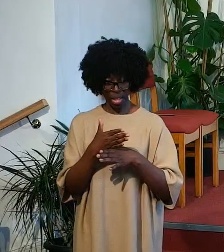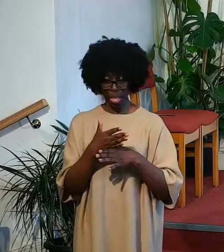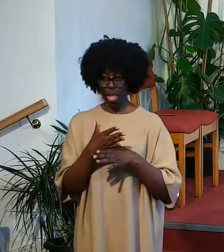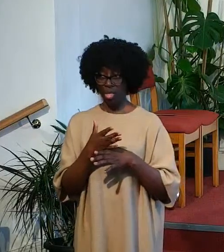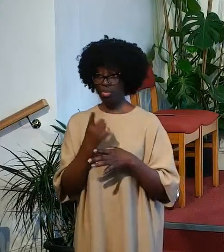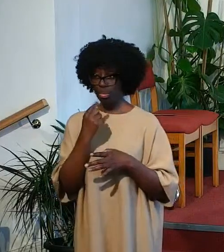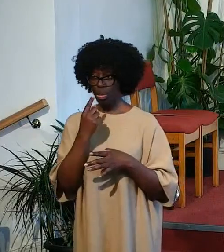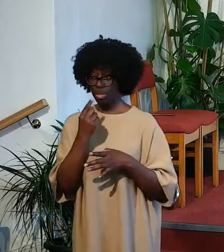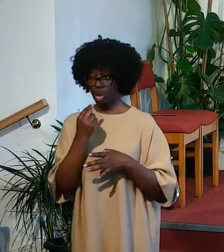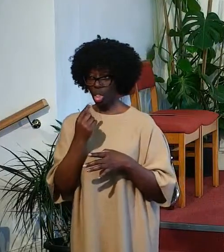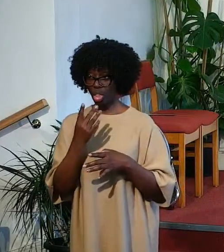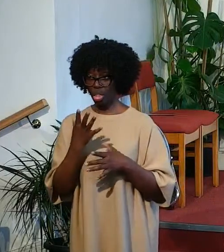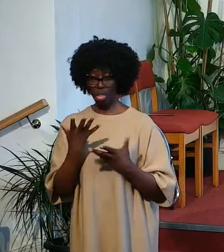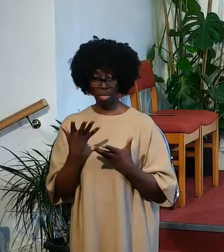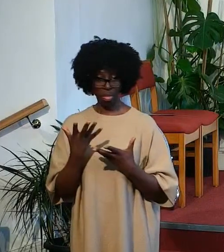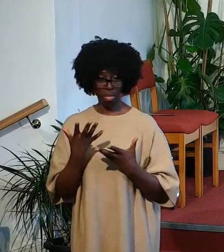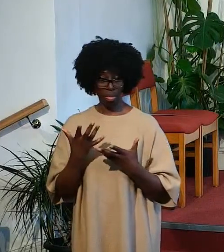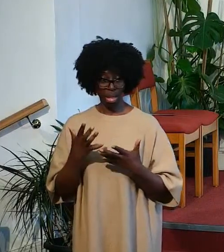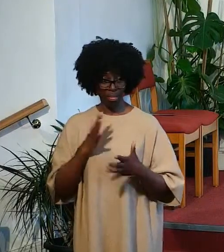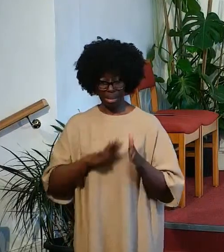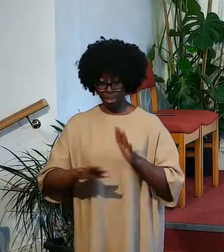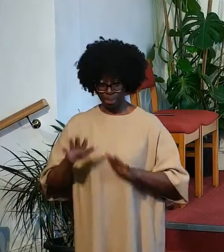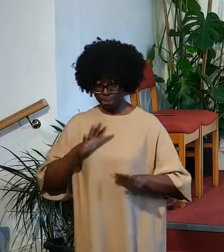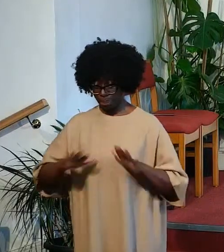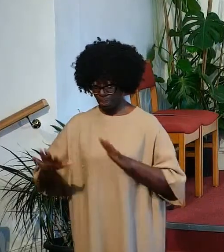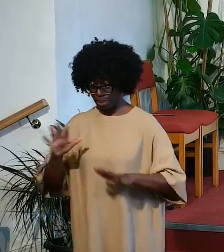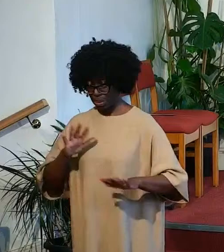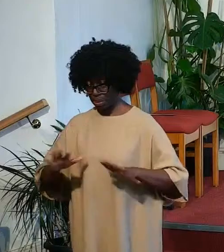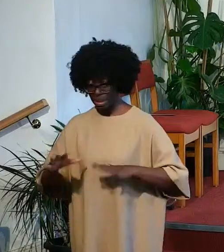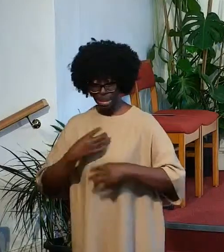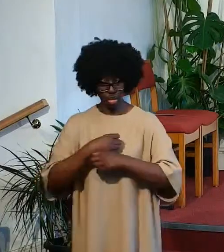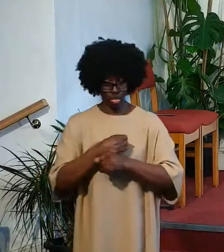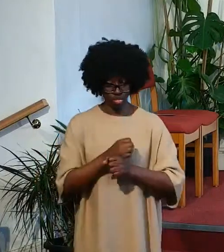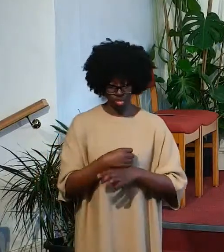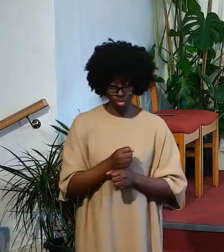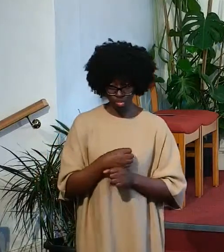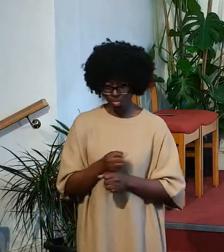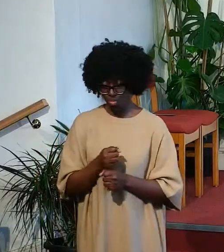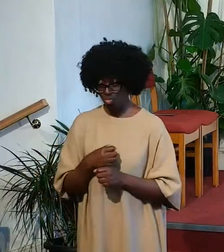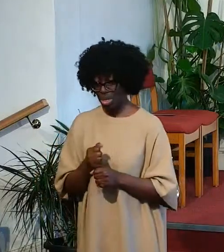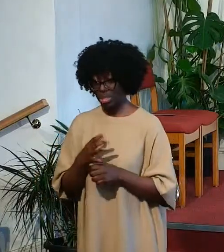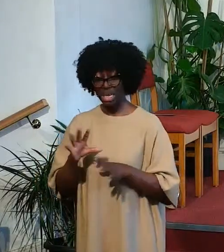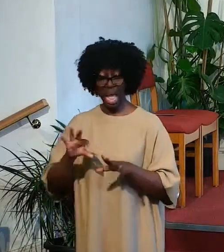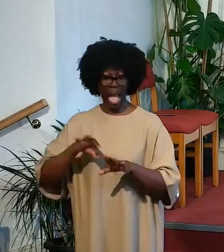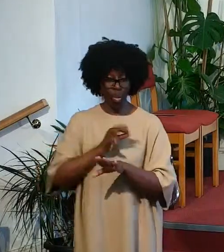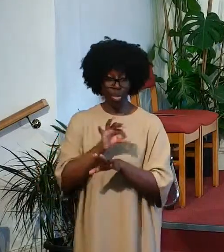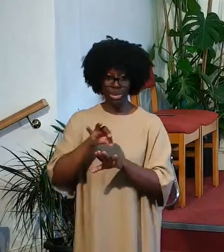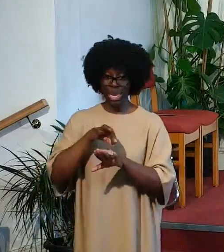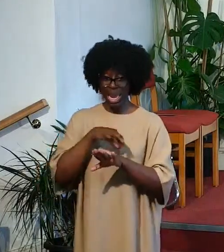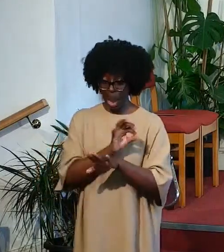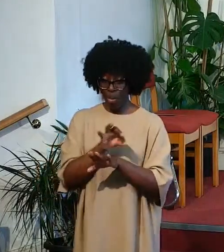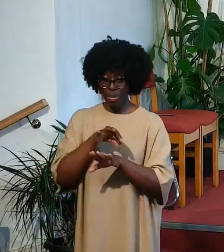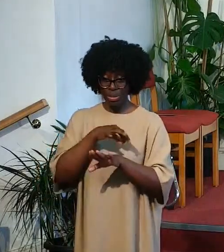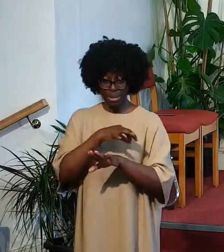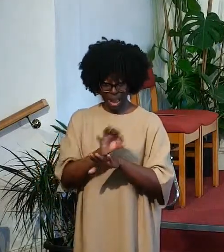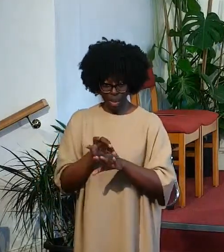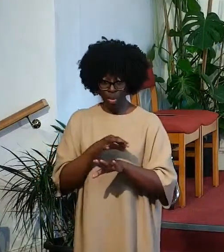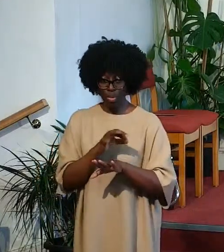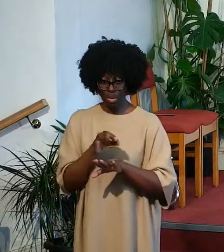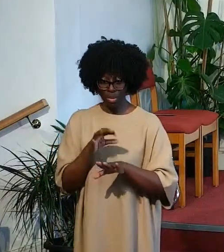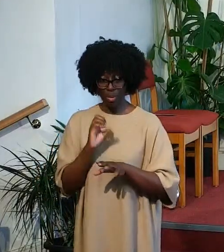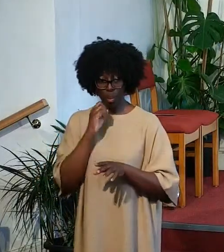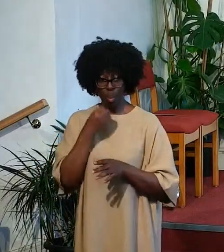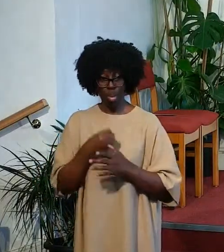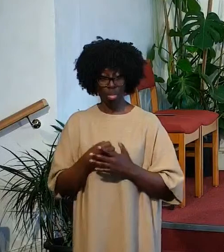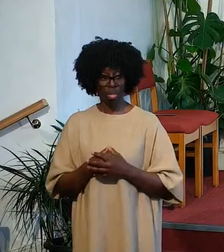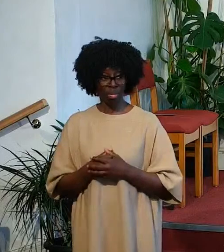it can last for hours. Yeah, they can become distressed and it will last for hours. Okay? And the other